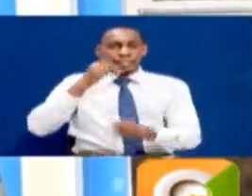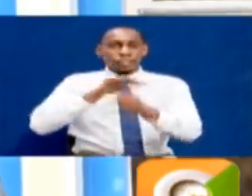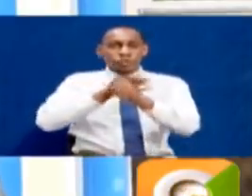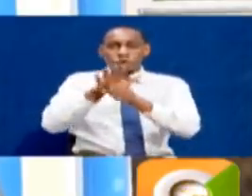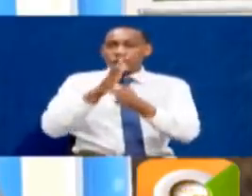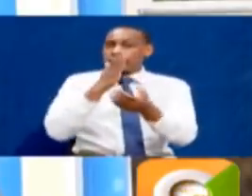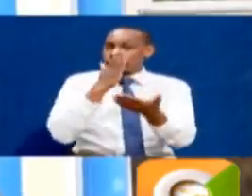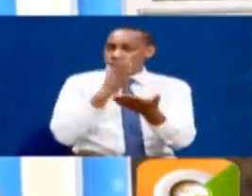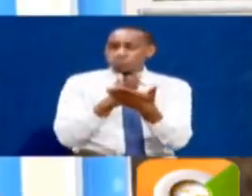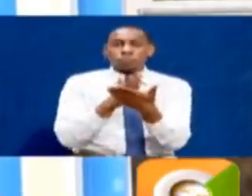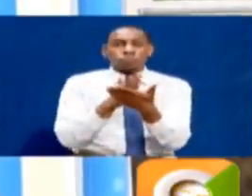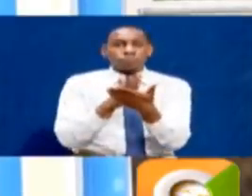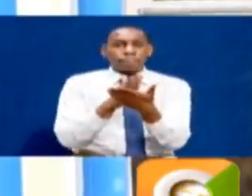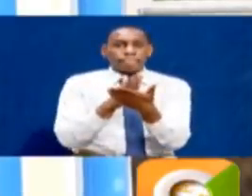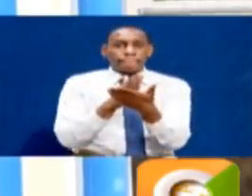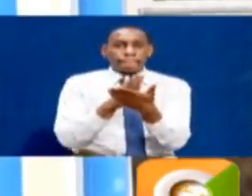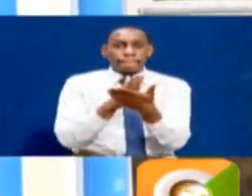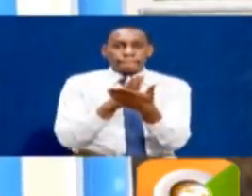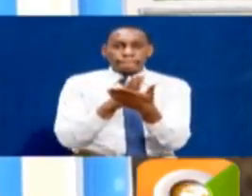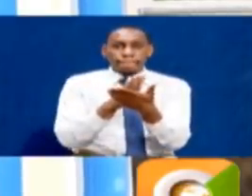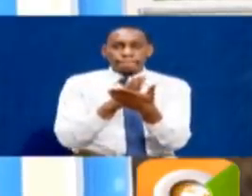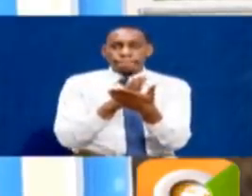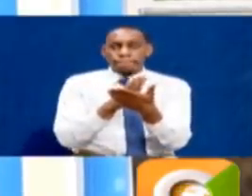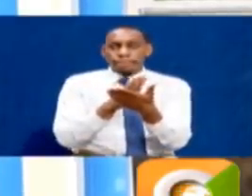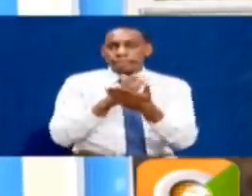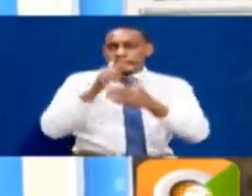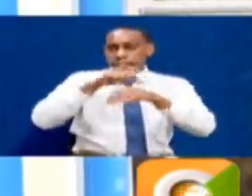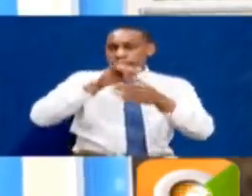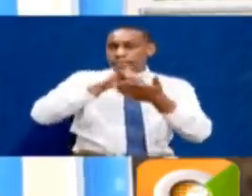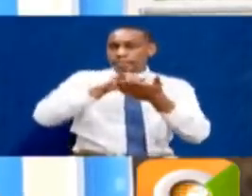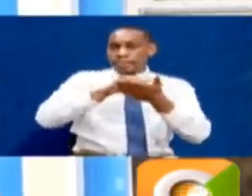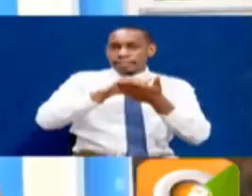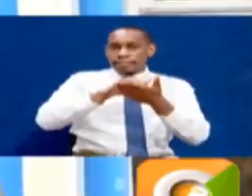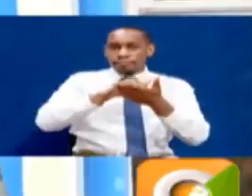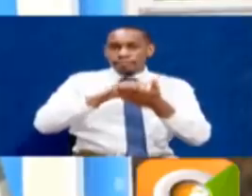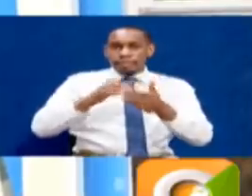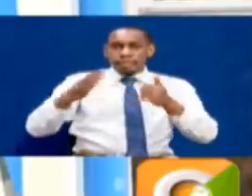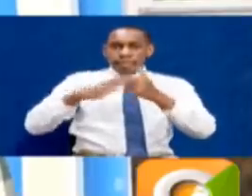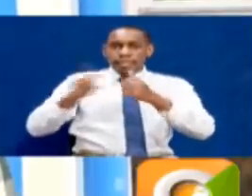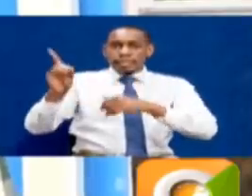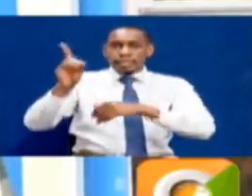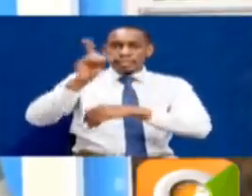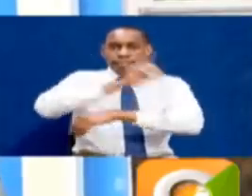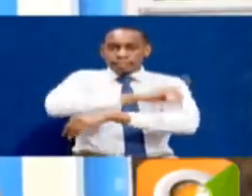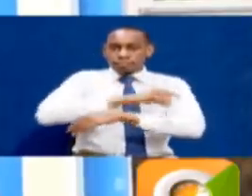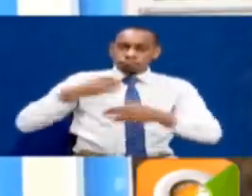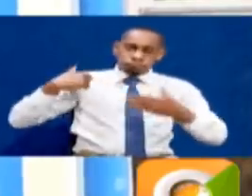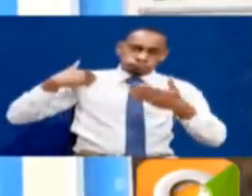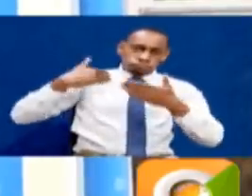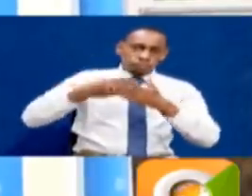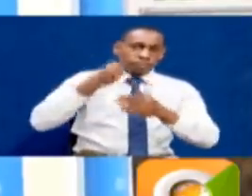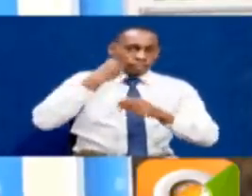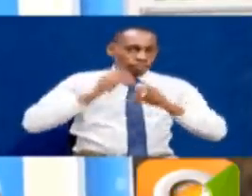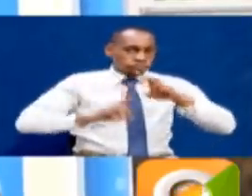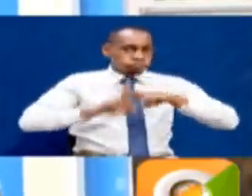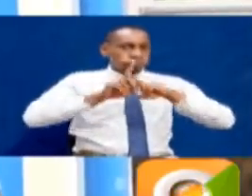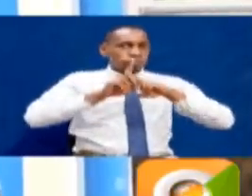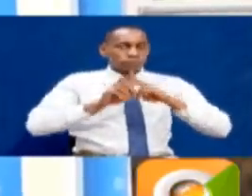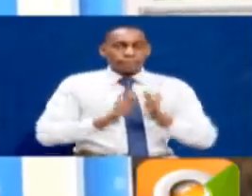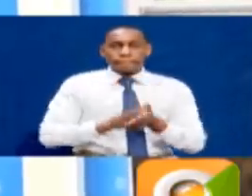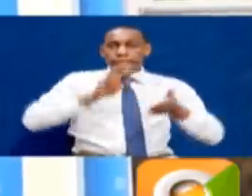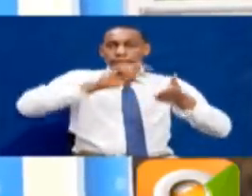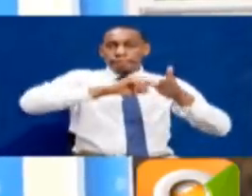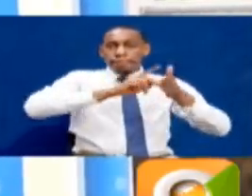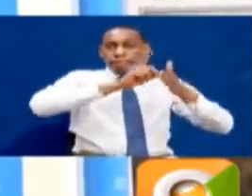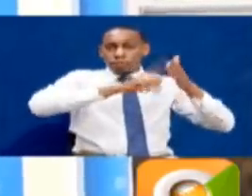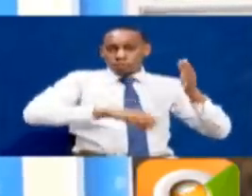COVID cases in around the time when now we are 90 days into this disease. This